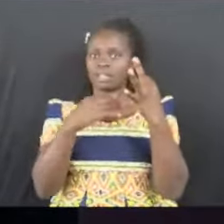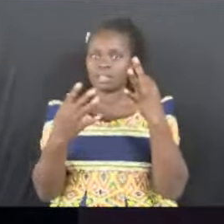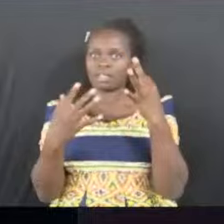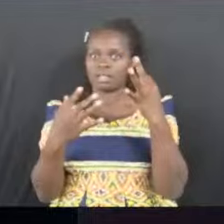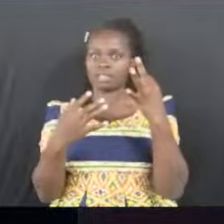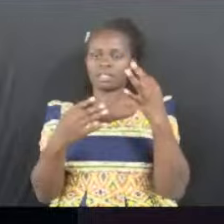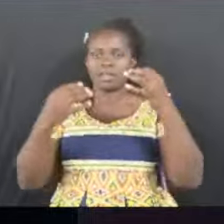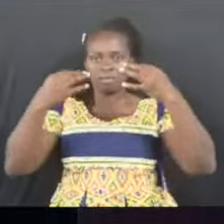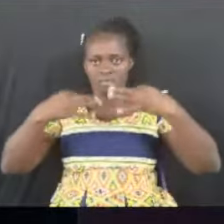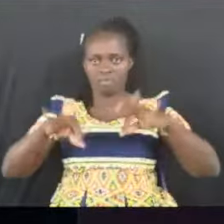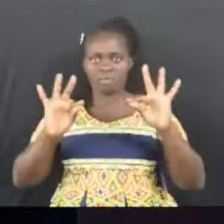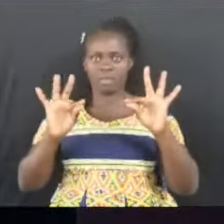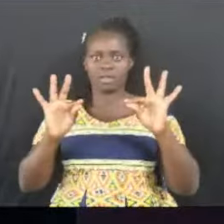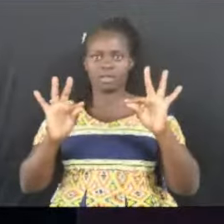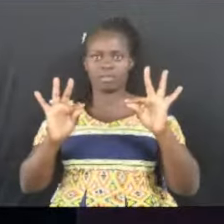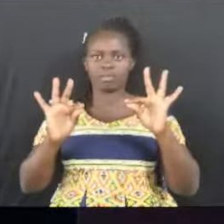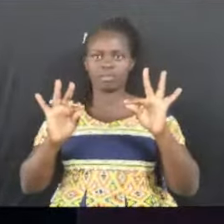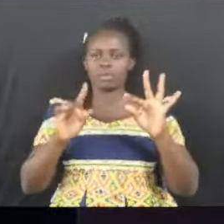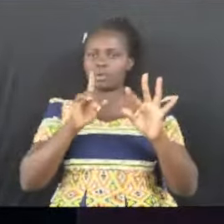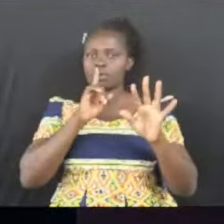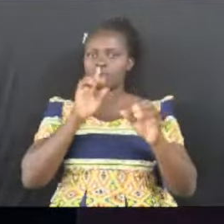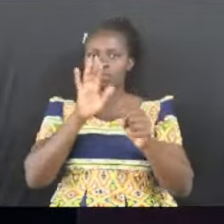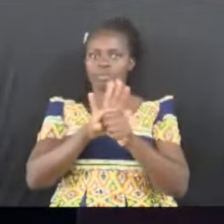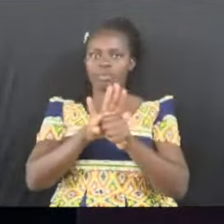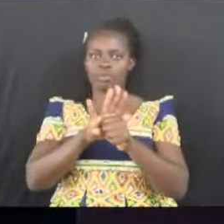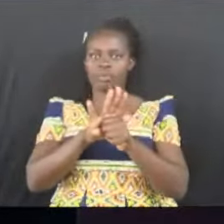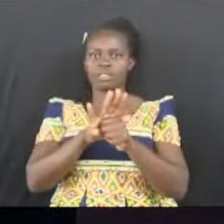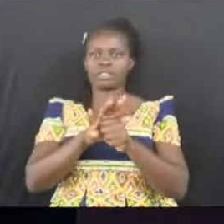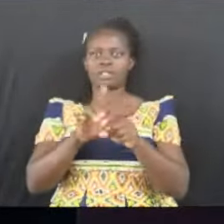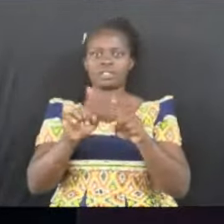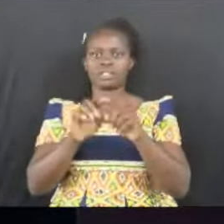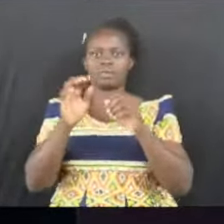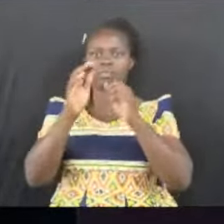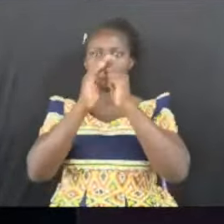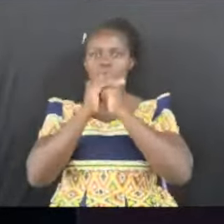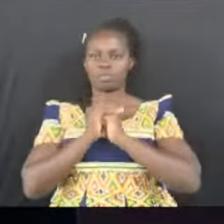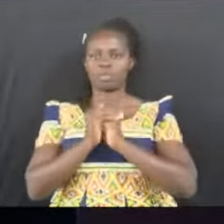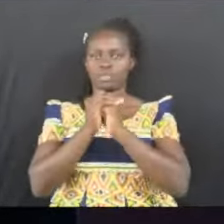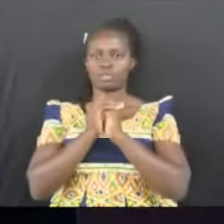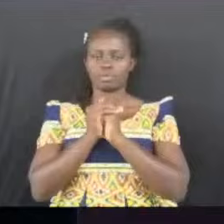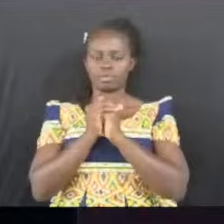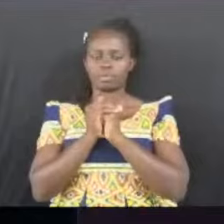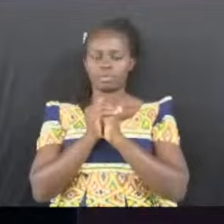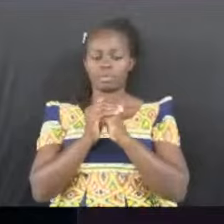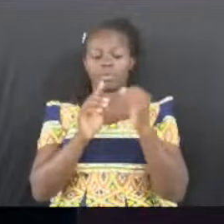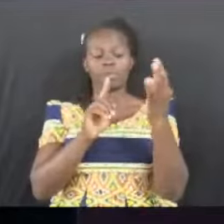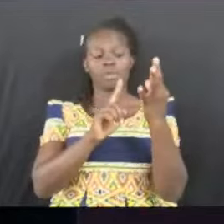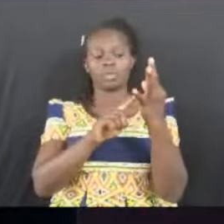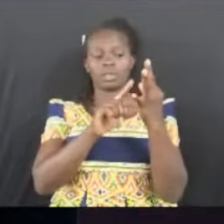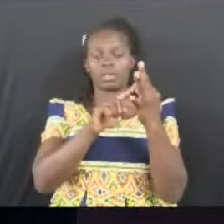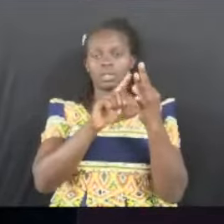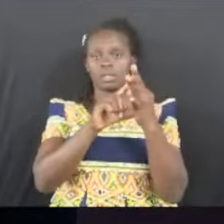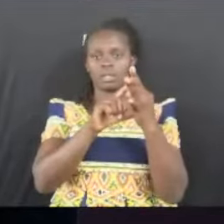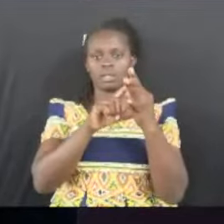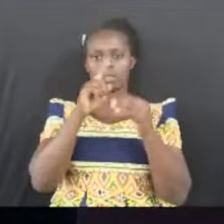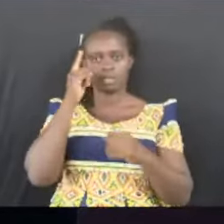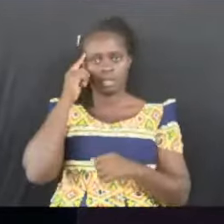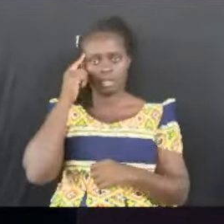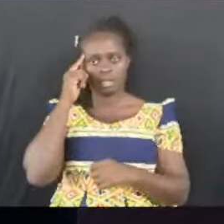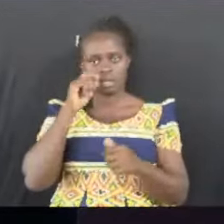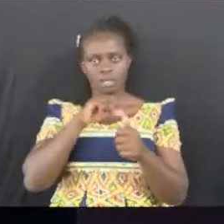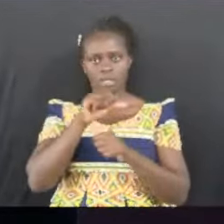Liberation, covenant, and worship. Yes. So think about it.